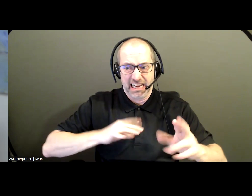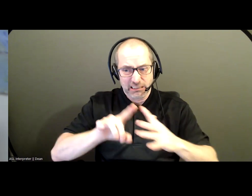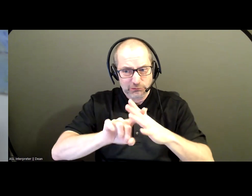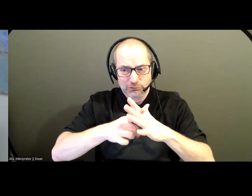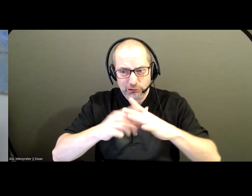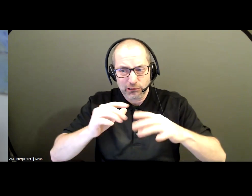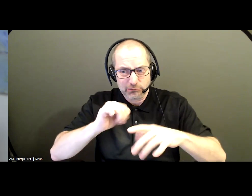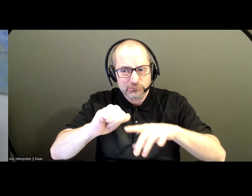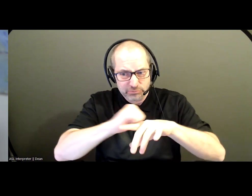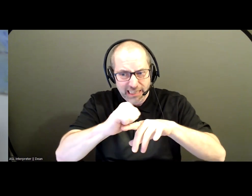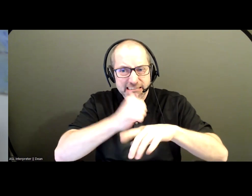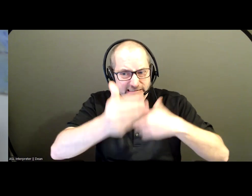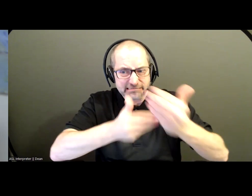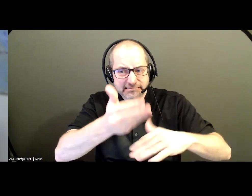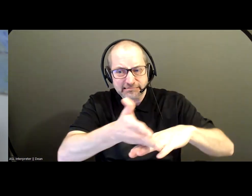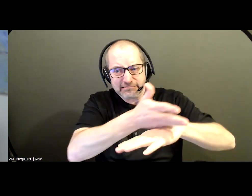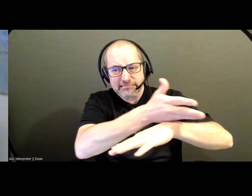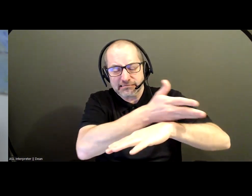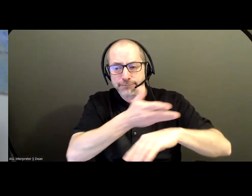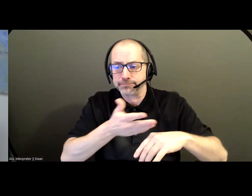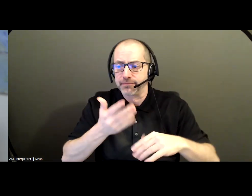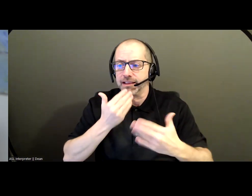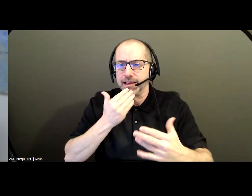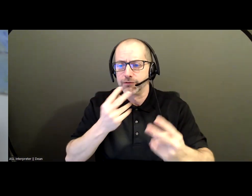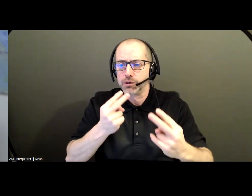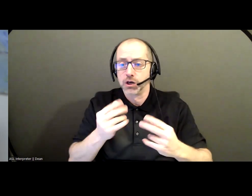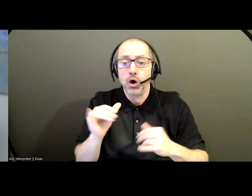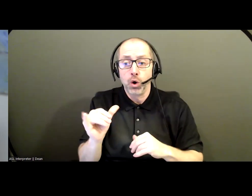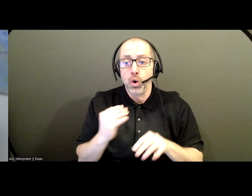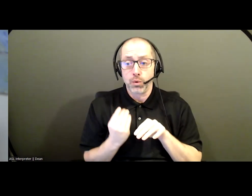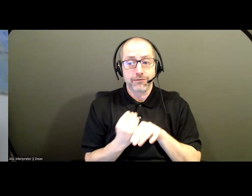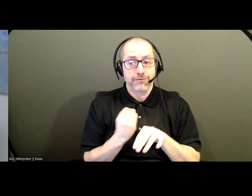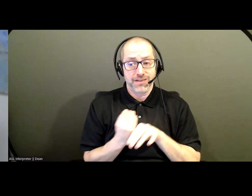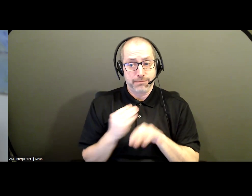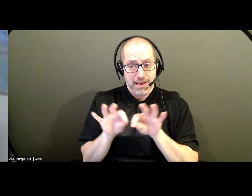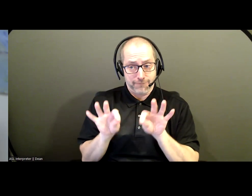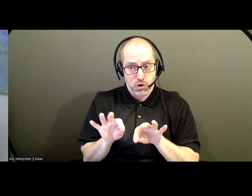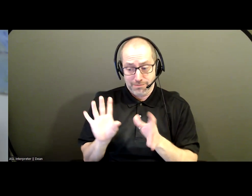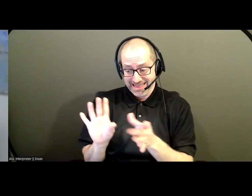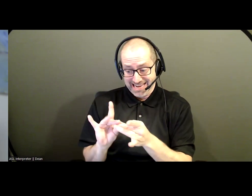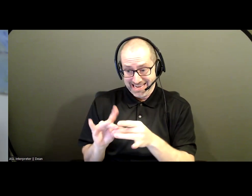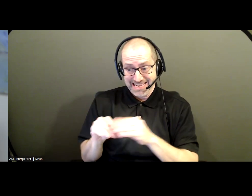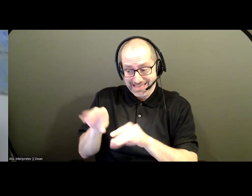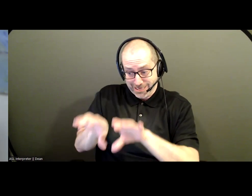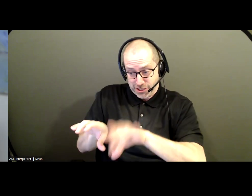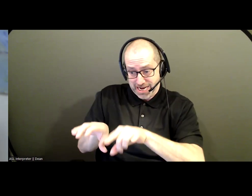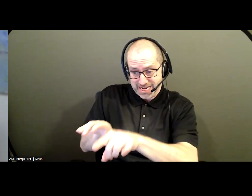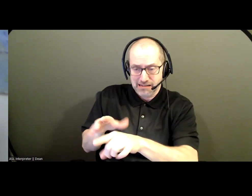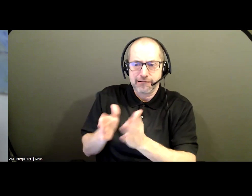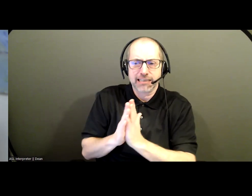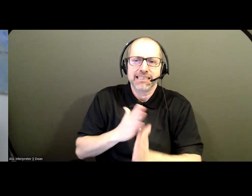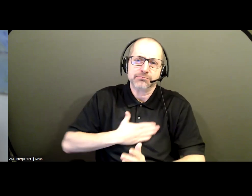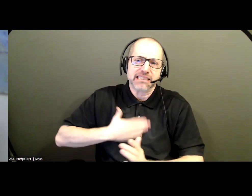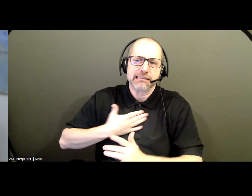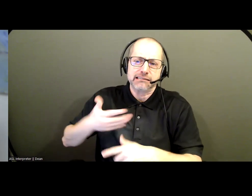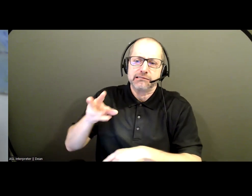today. We'll also be sharing a link to our feedback form in the chat and ask that you take a moment to fill it out